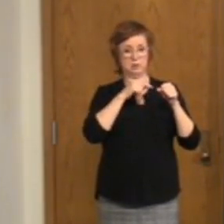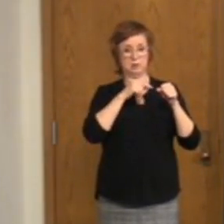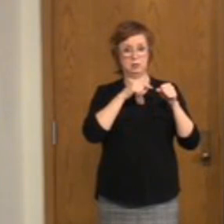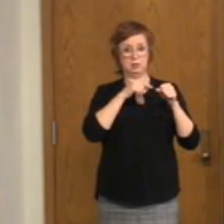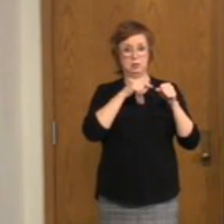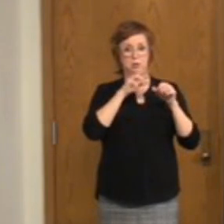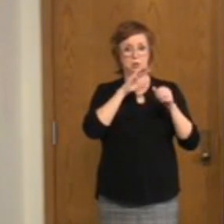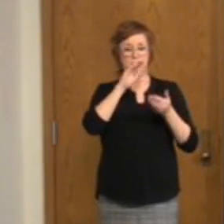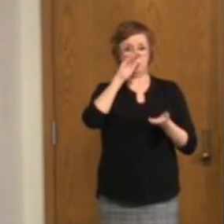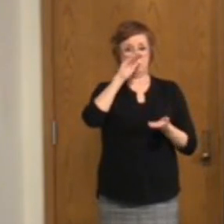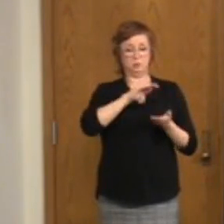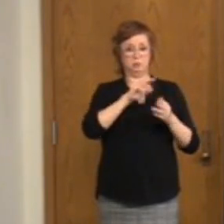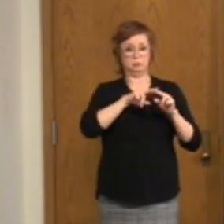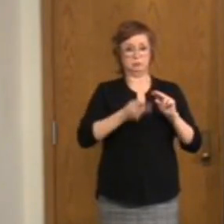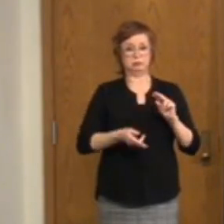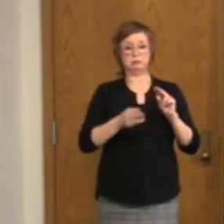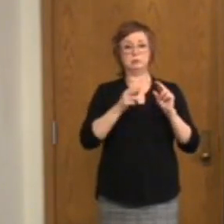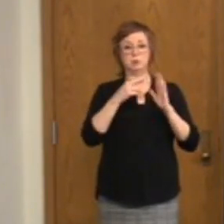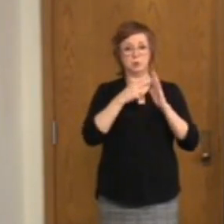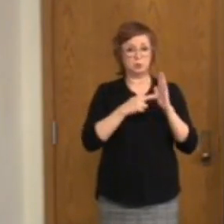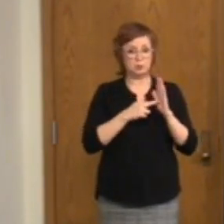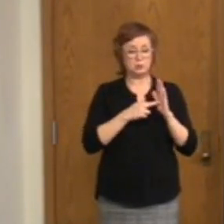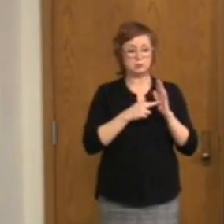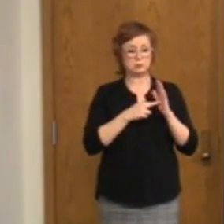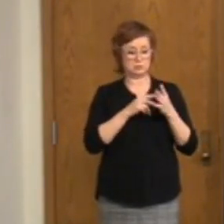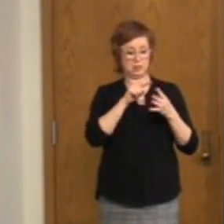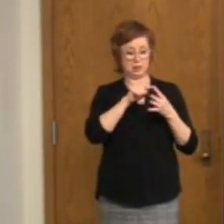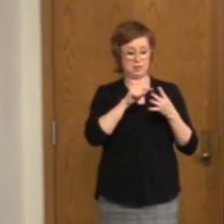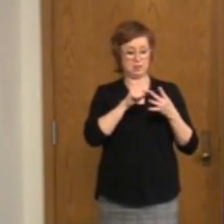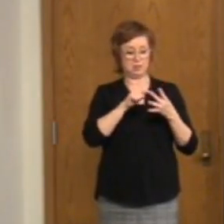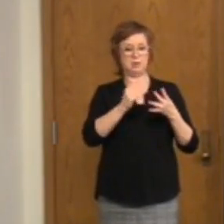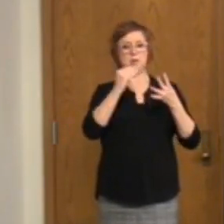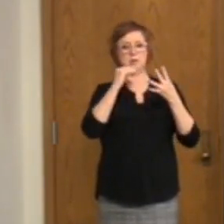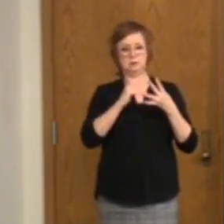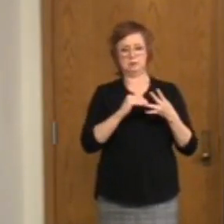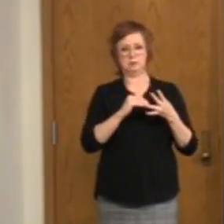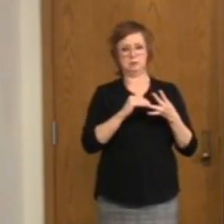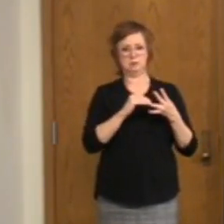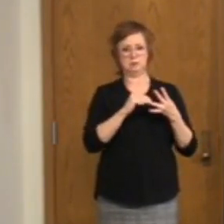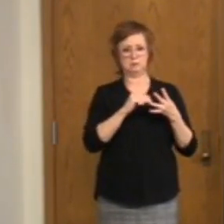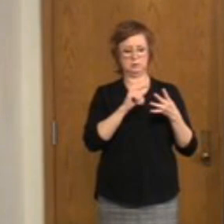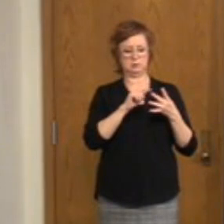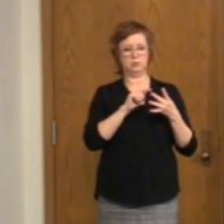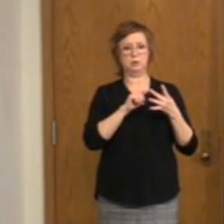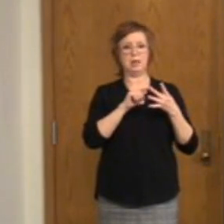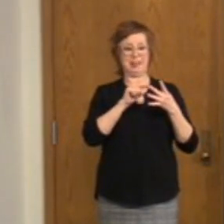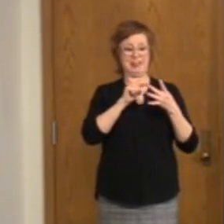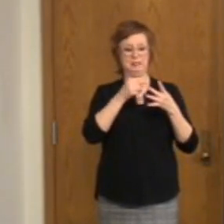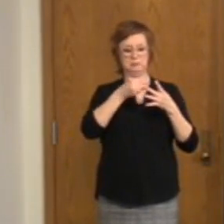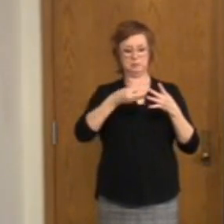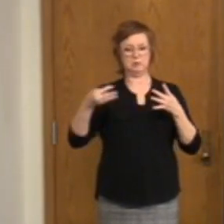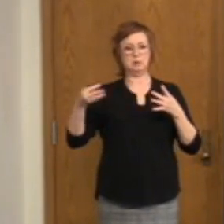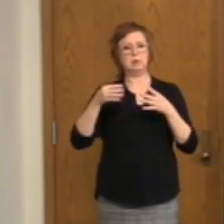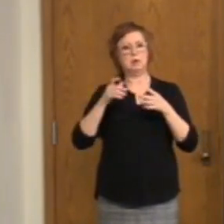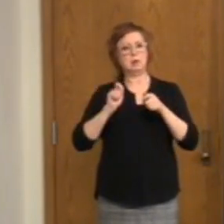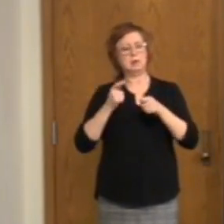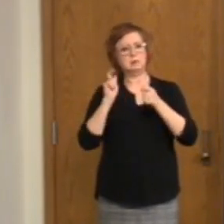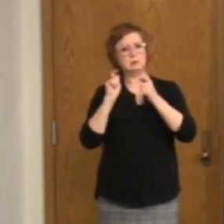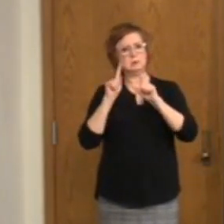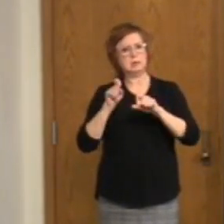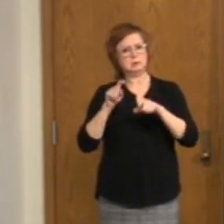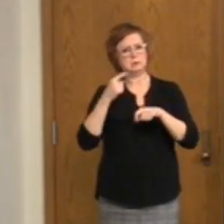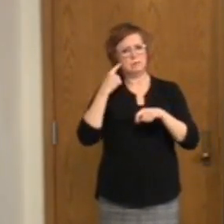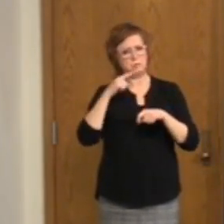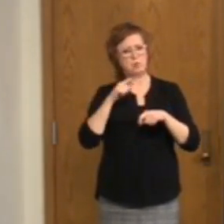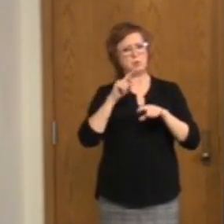the additions to that contact tracing and testing strategy has been the ability to test for variants here in the province. So